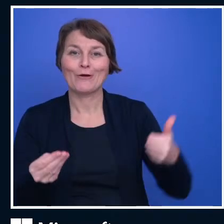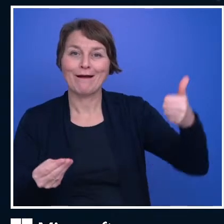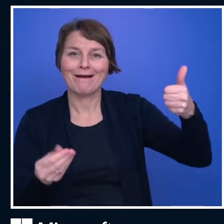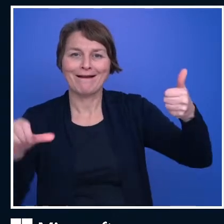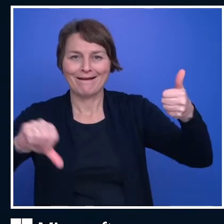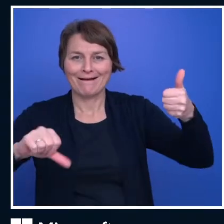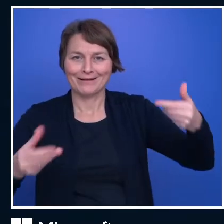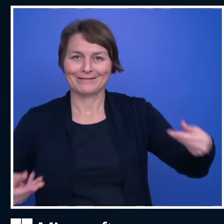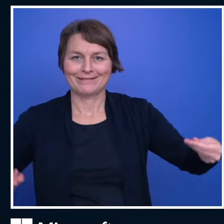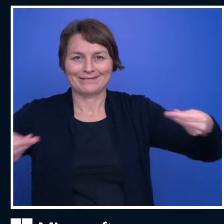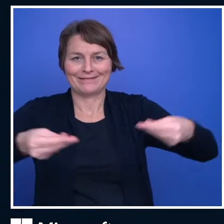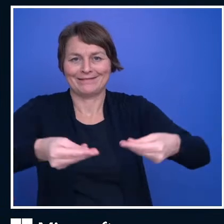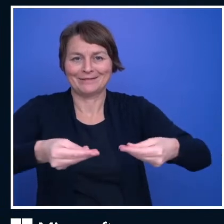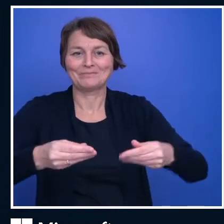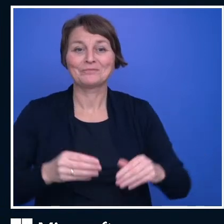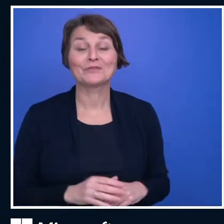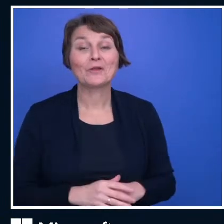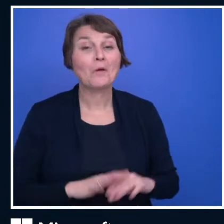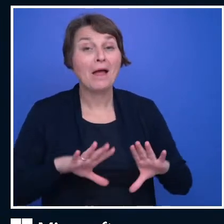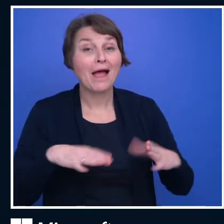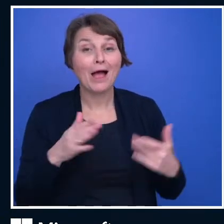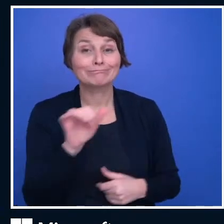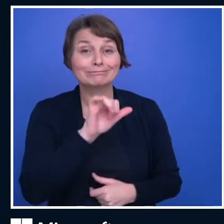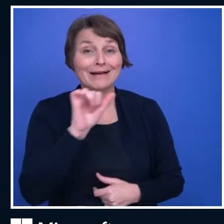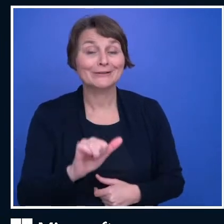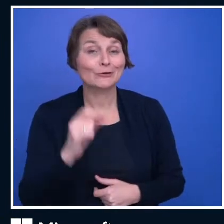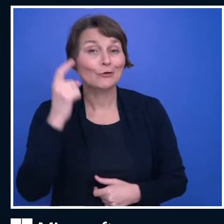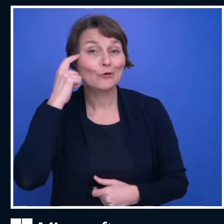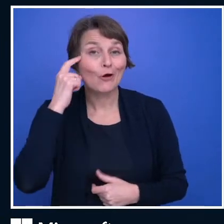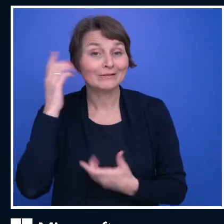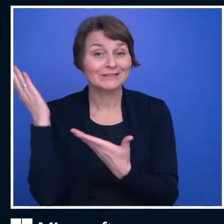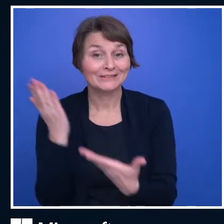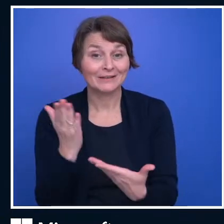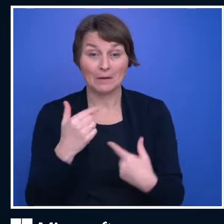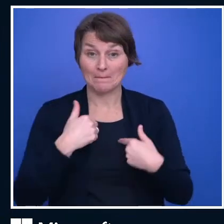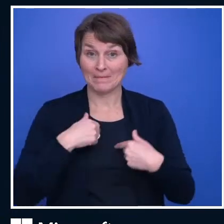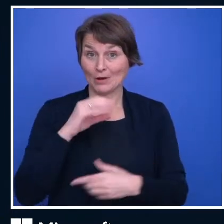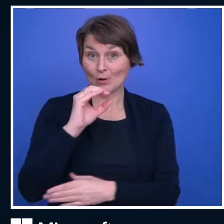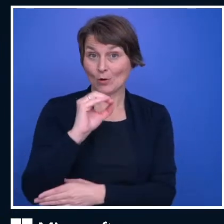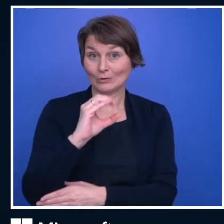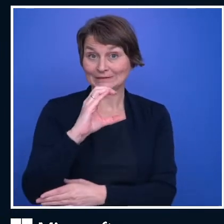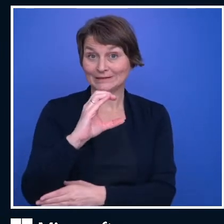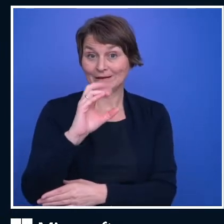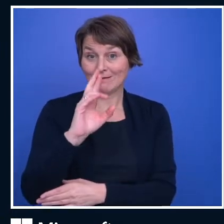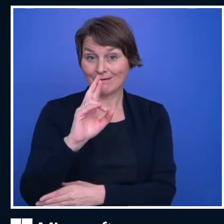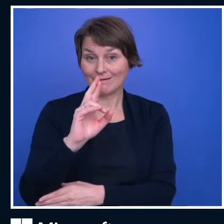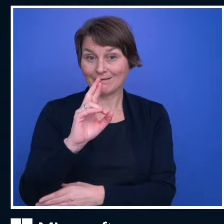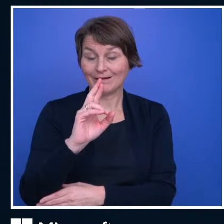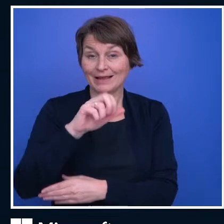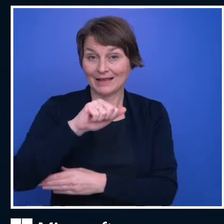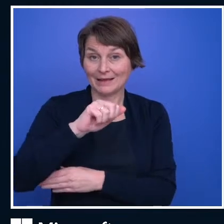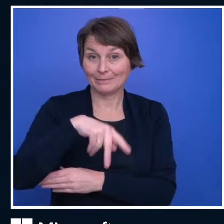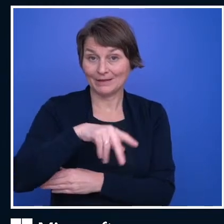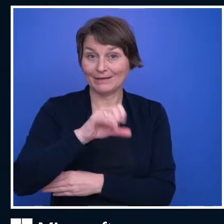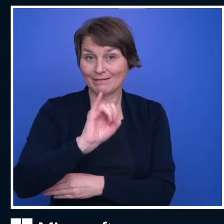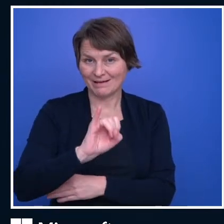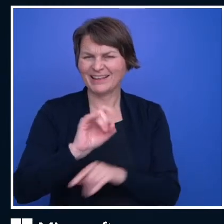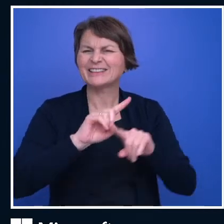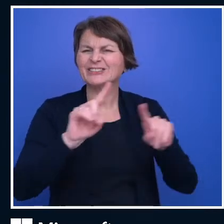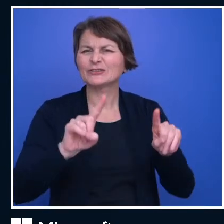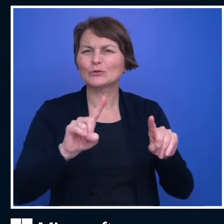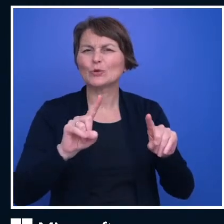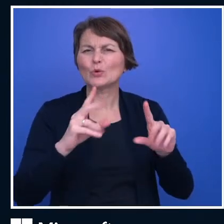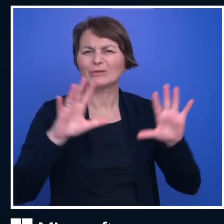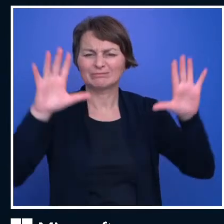what happens here? When I use the OCR API, you have 2 different types of optical character recognition APIs